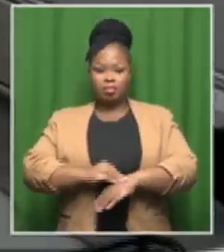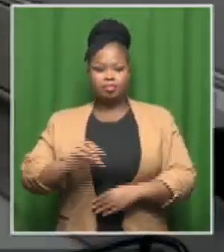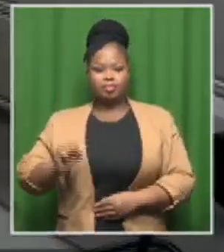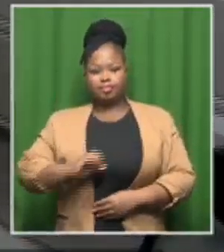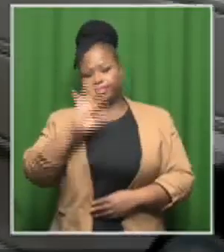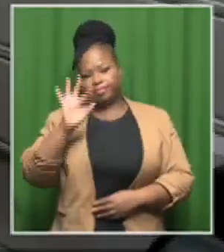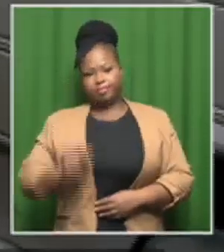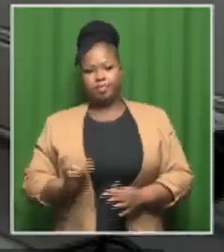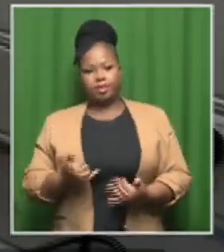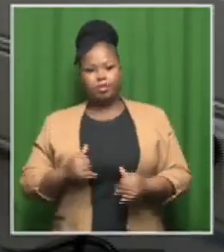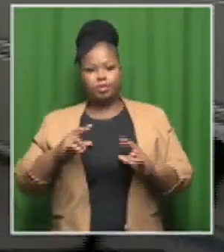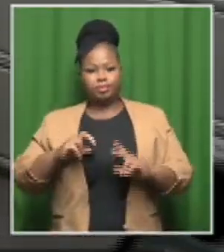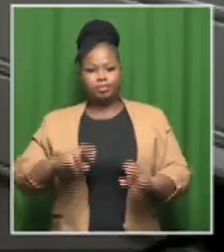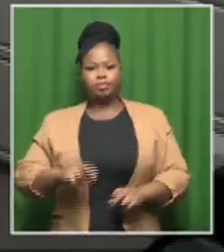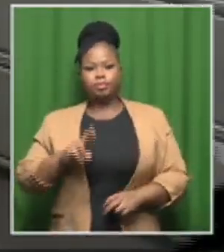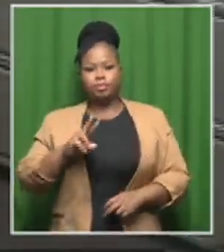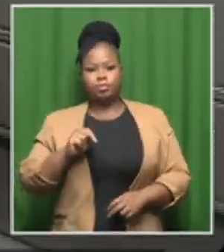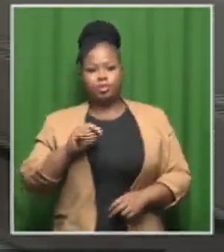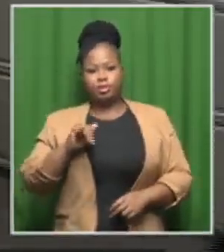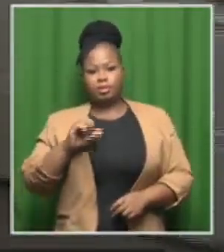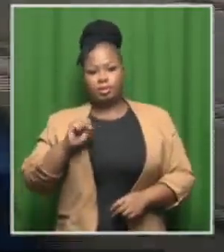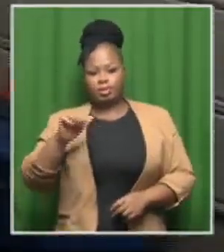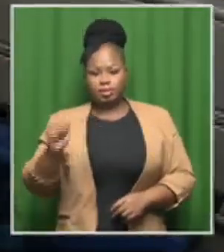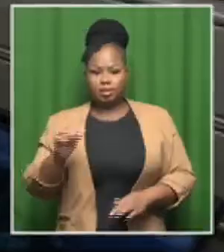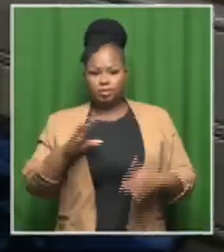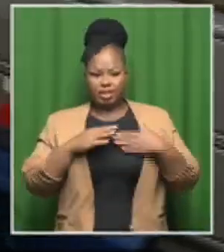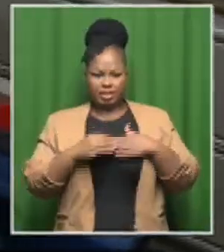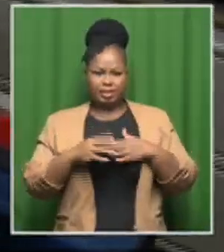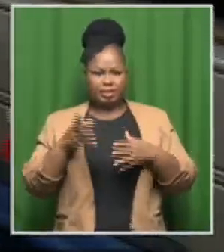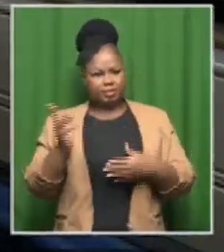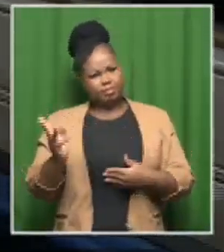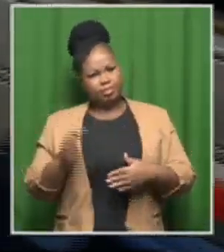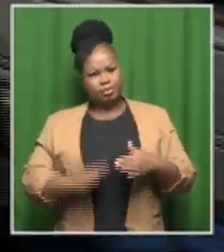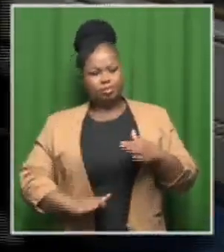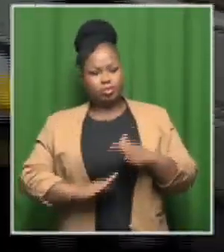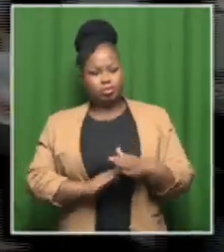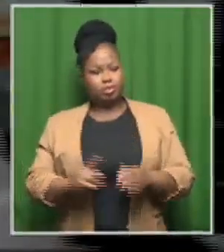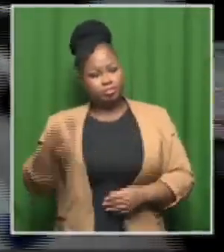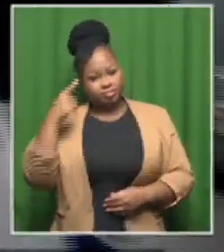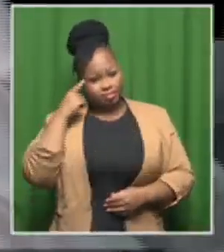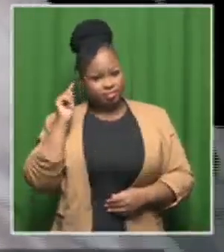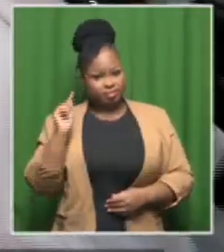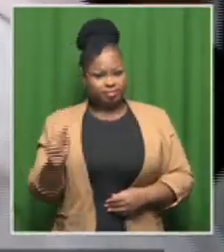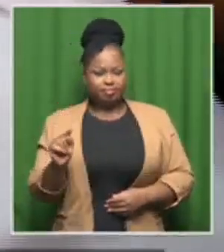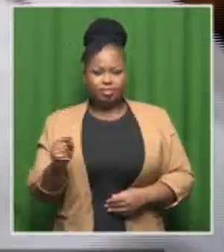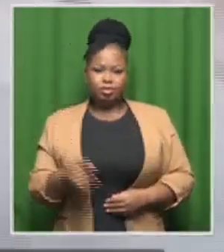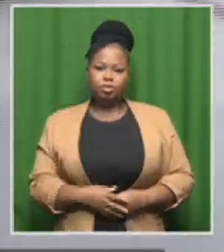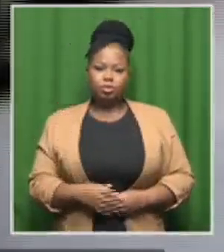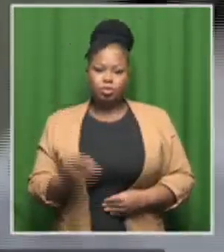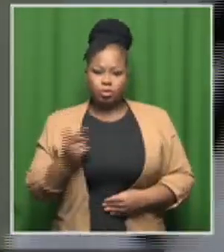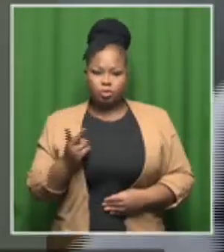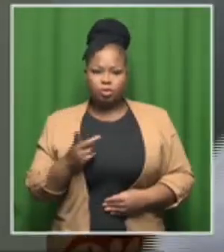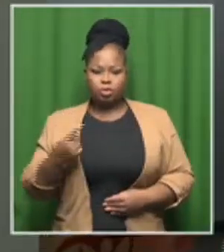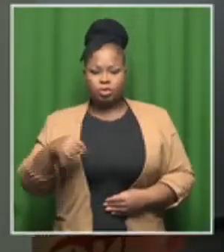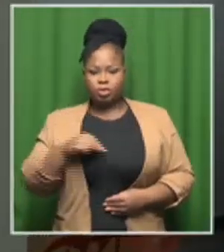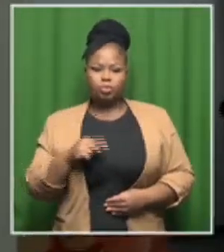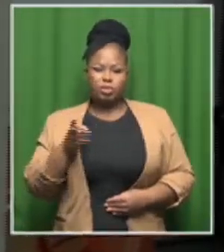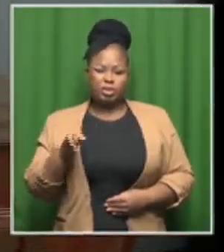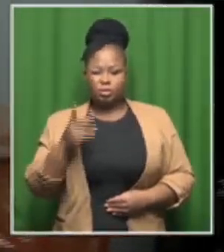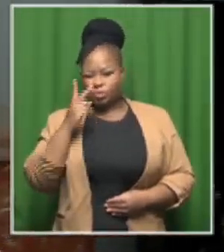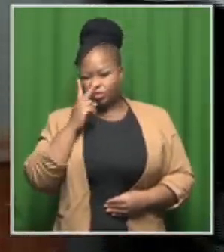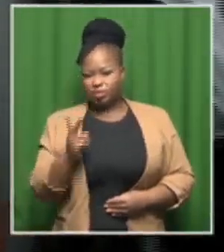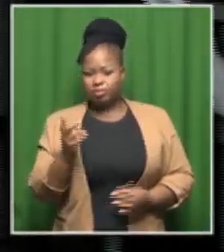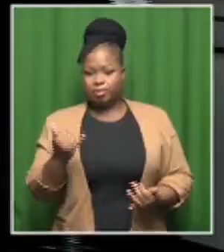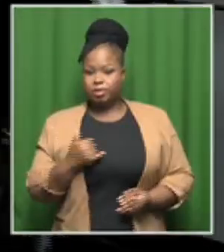research, and UNISA here leading the way. And I think this has been the picture that we have come across here